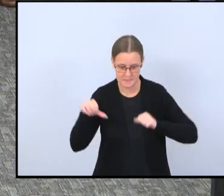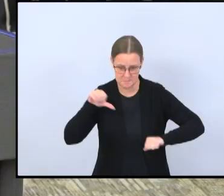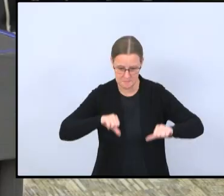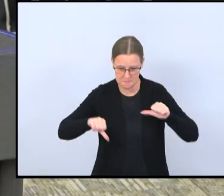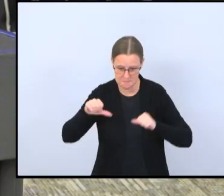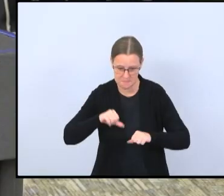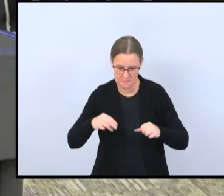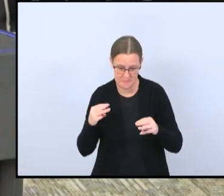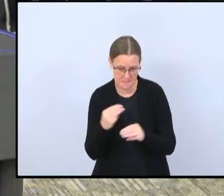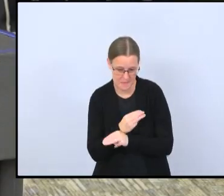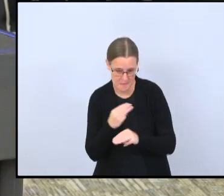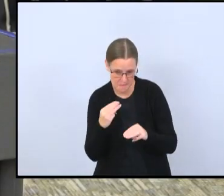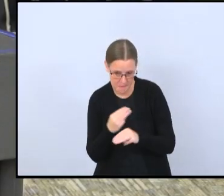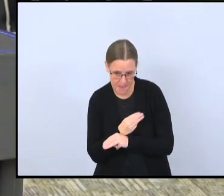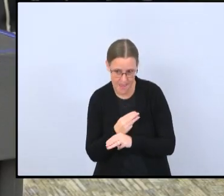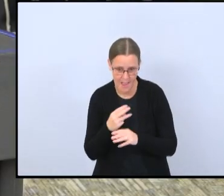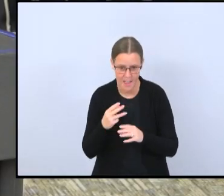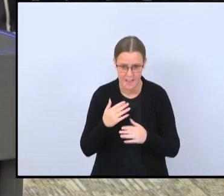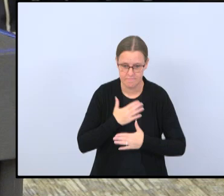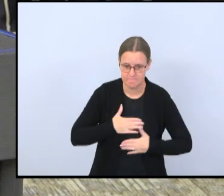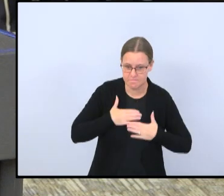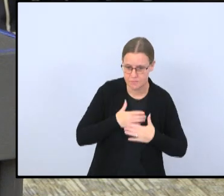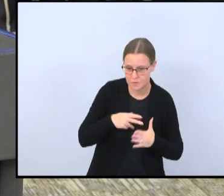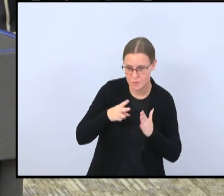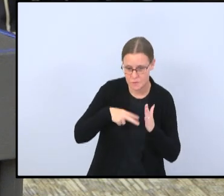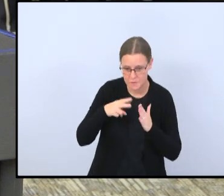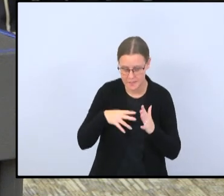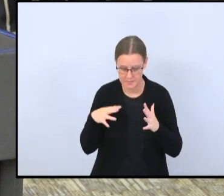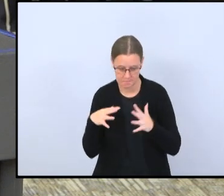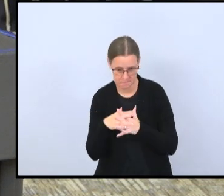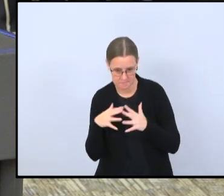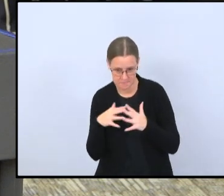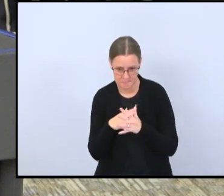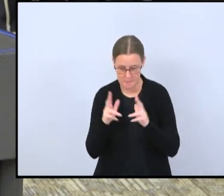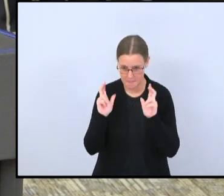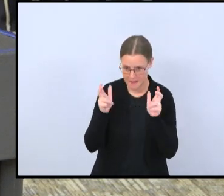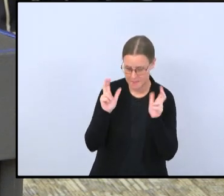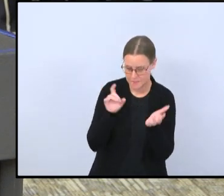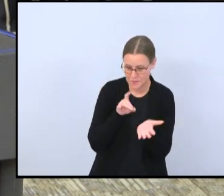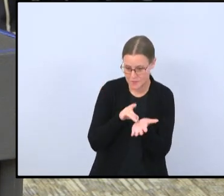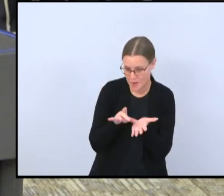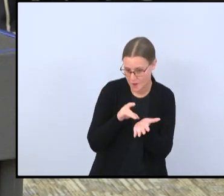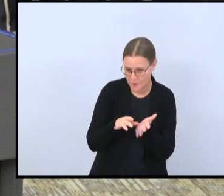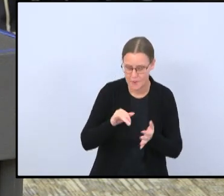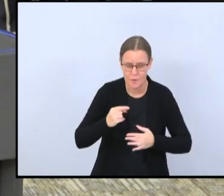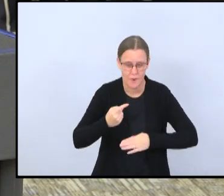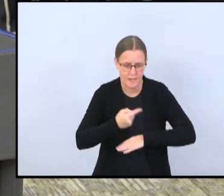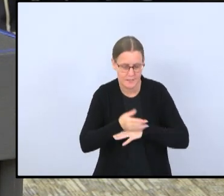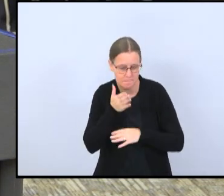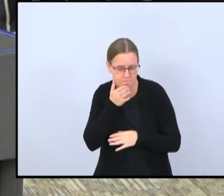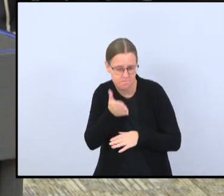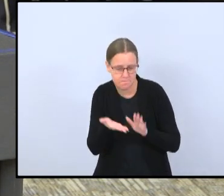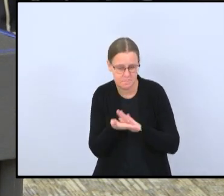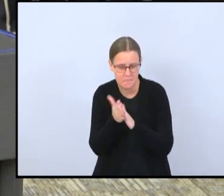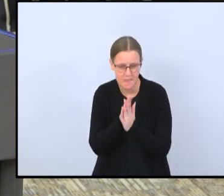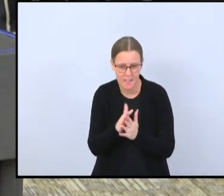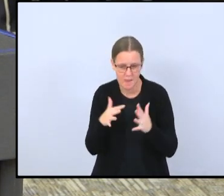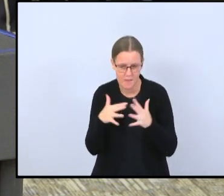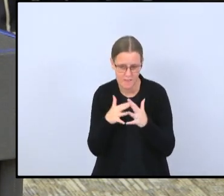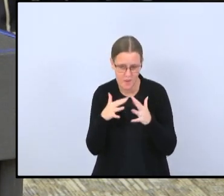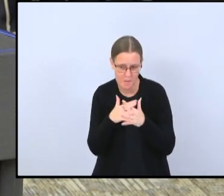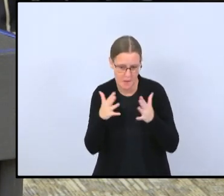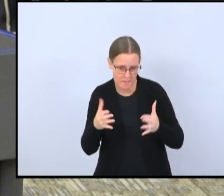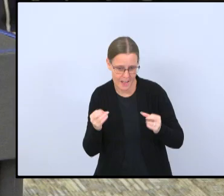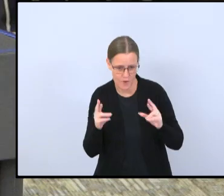math. He enjoys reading and playing football, basketball, and soccer. One day he hopes to become a football player or